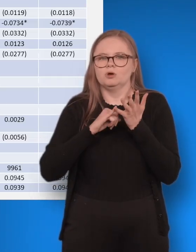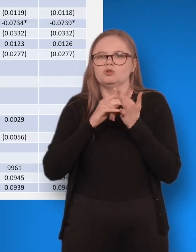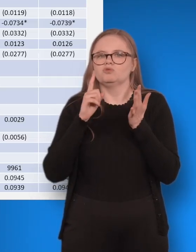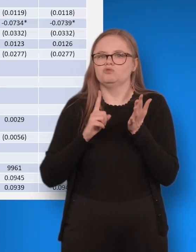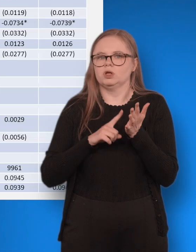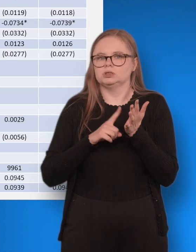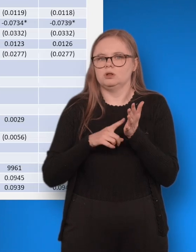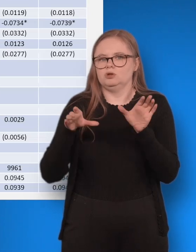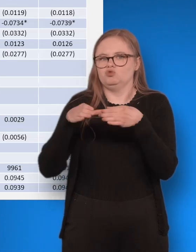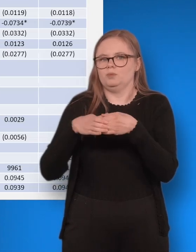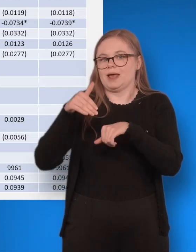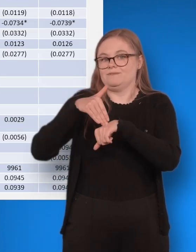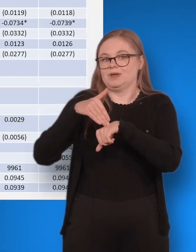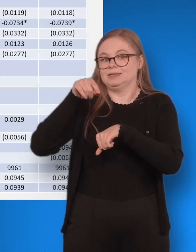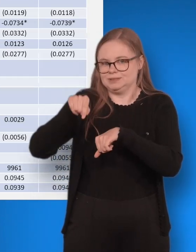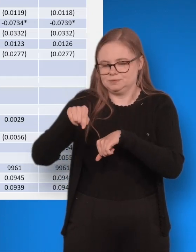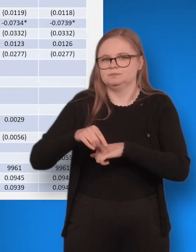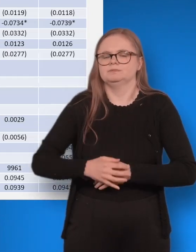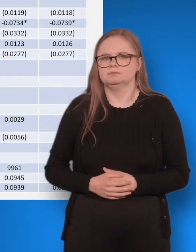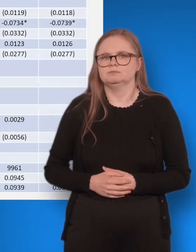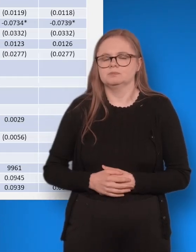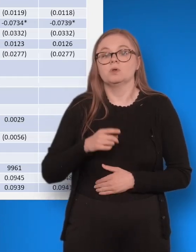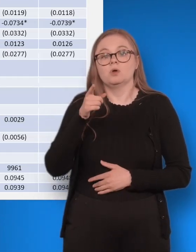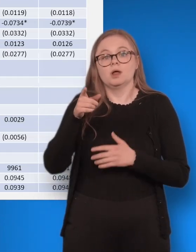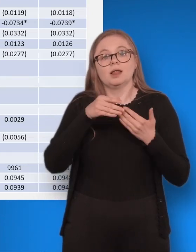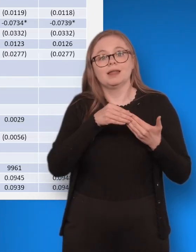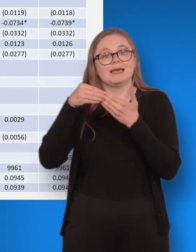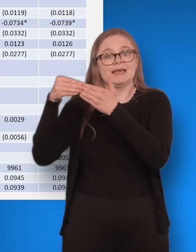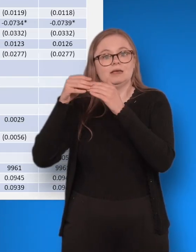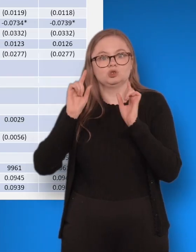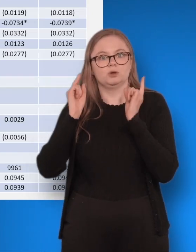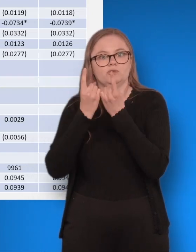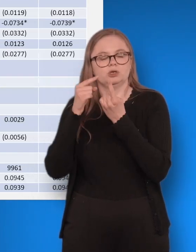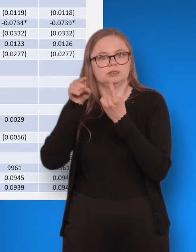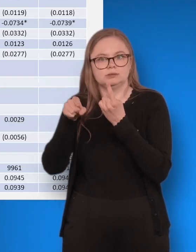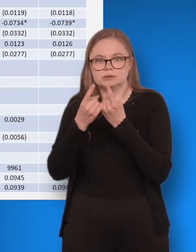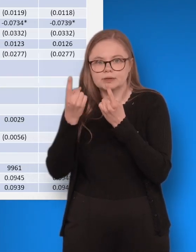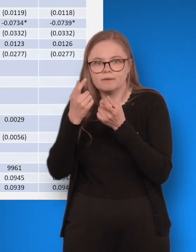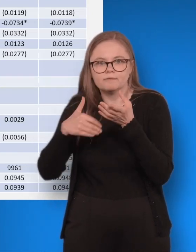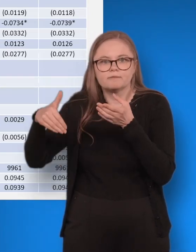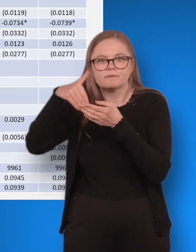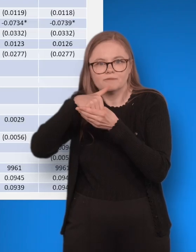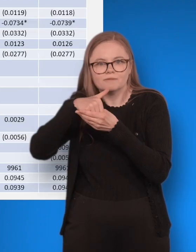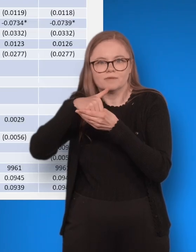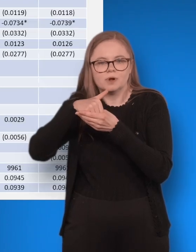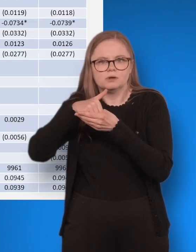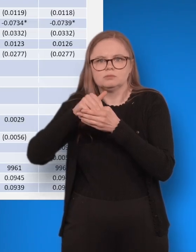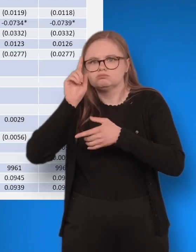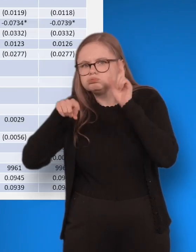effect, which indicates whether the lead university on a project is a member of an